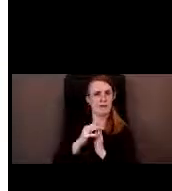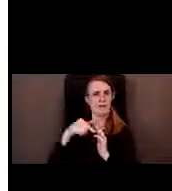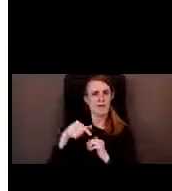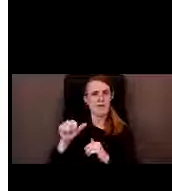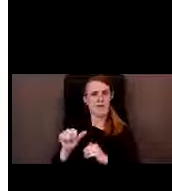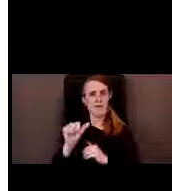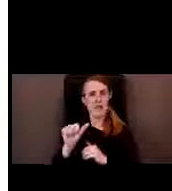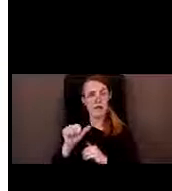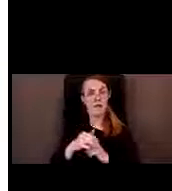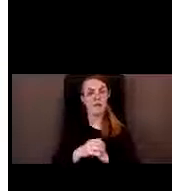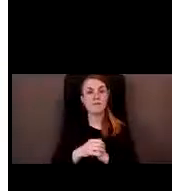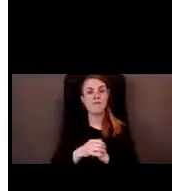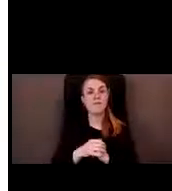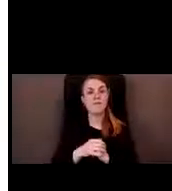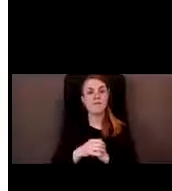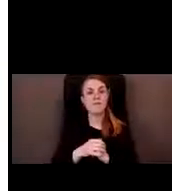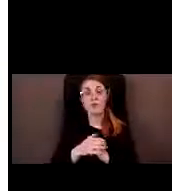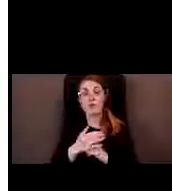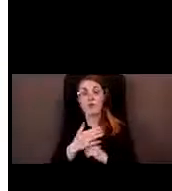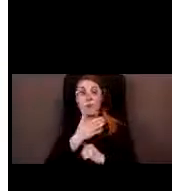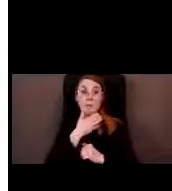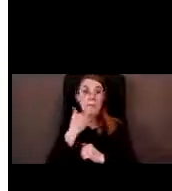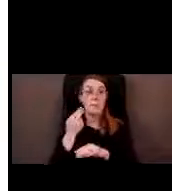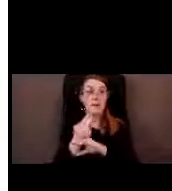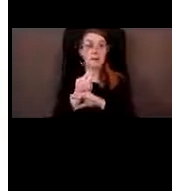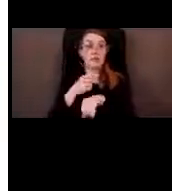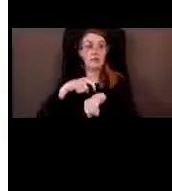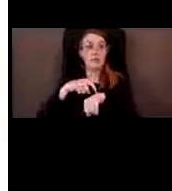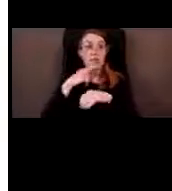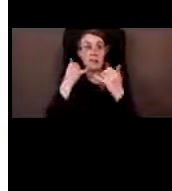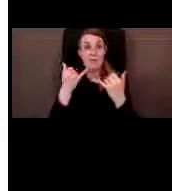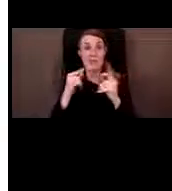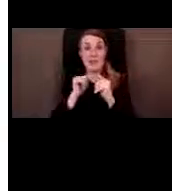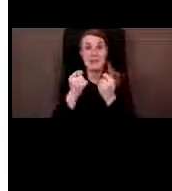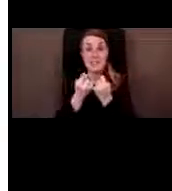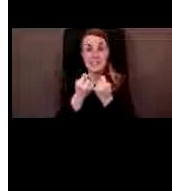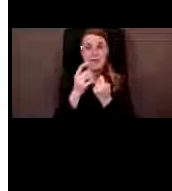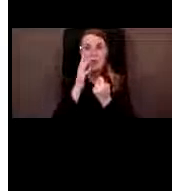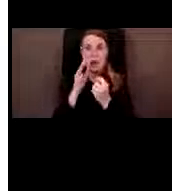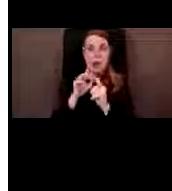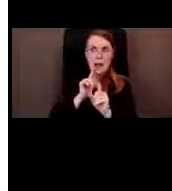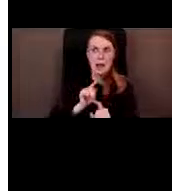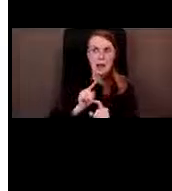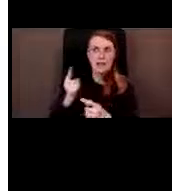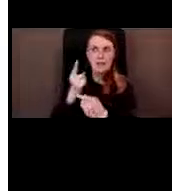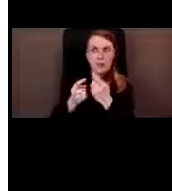In order to better manage time, the team that's assembled here tonight will be answering questions both during